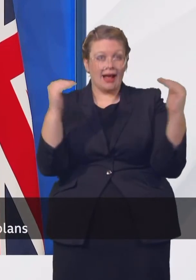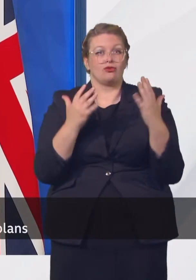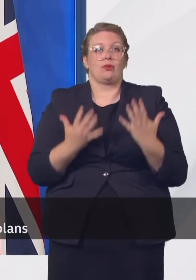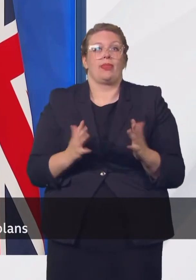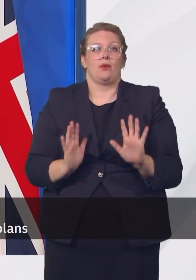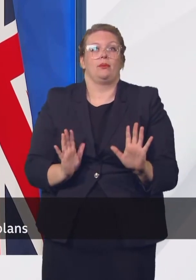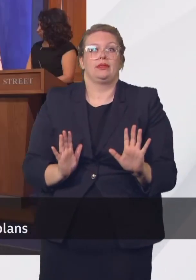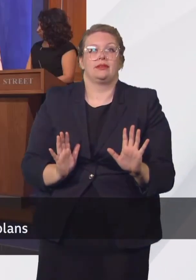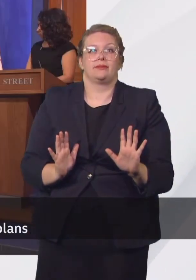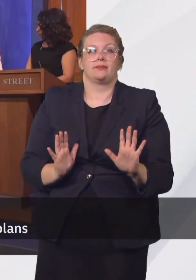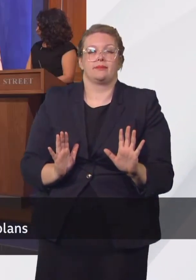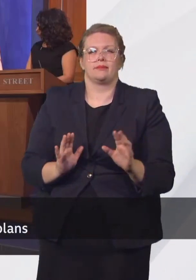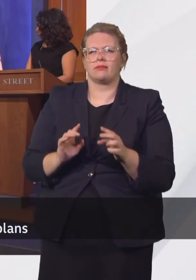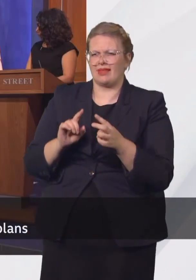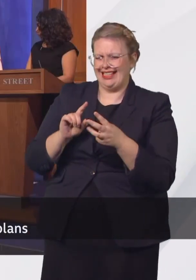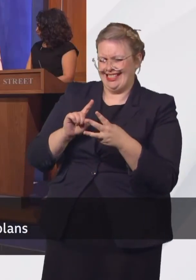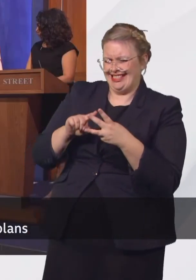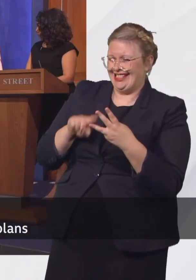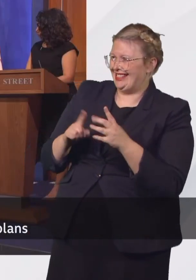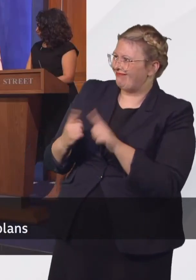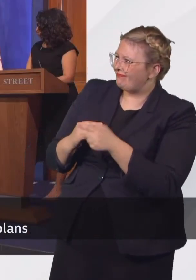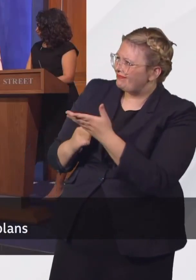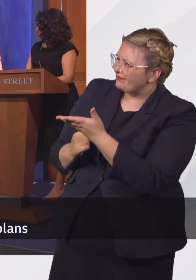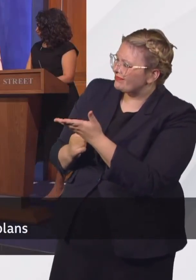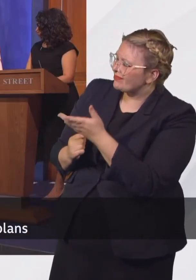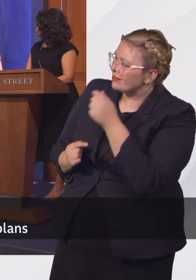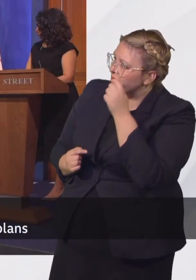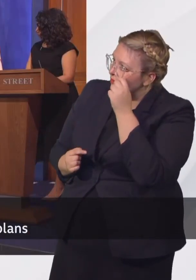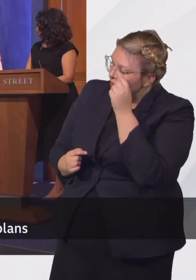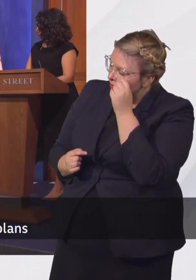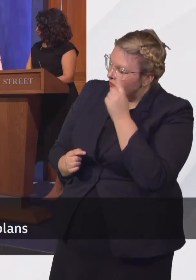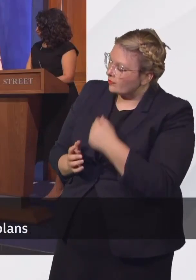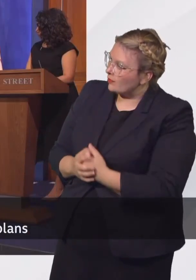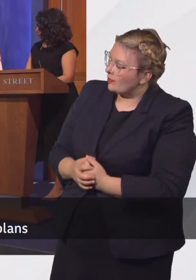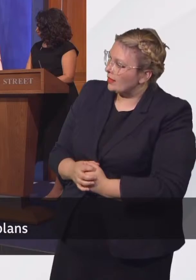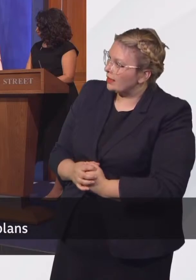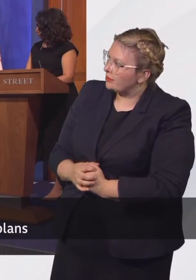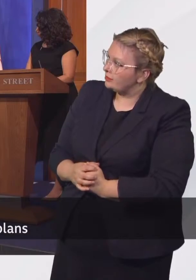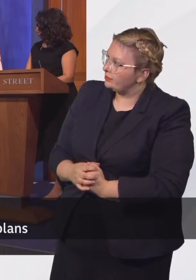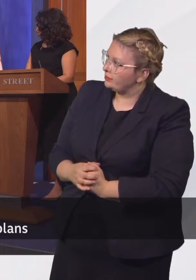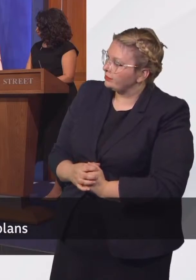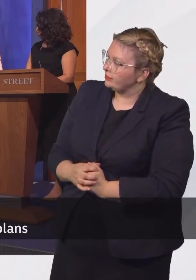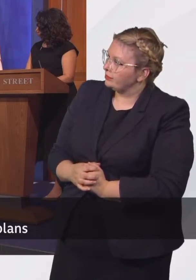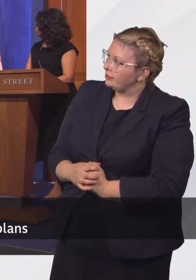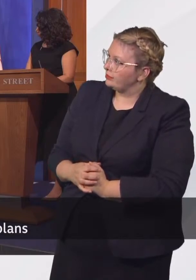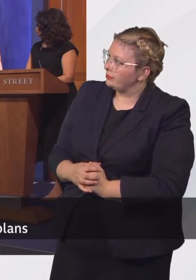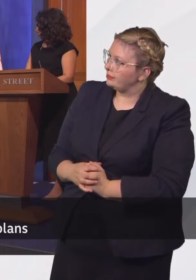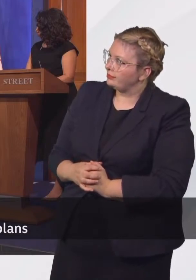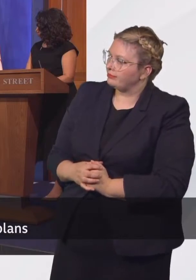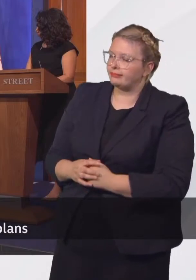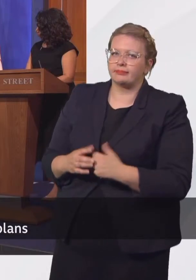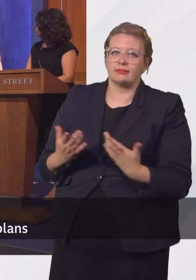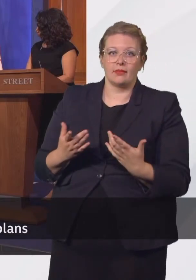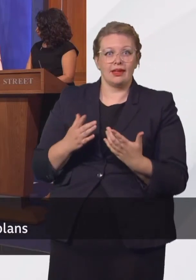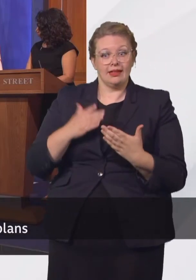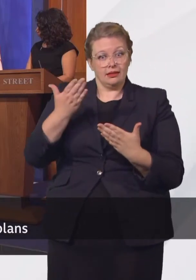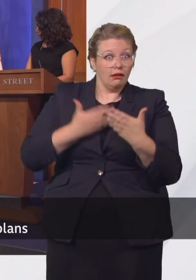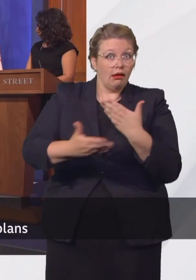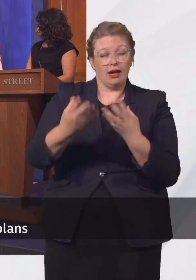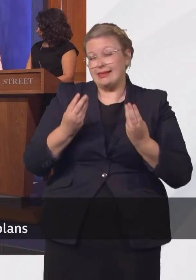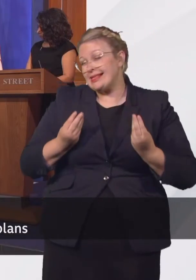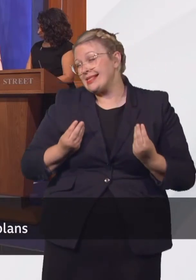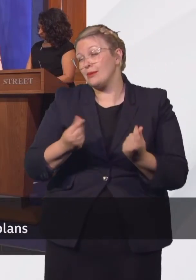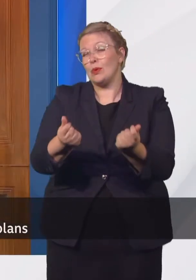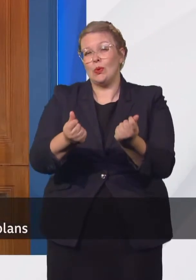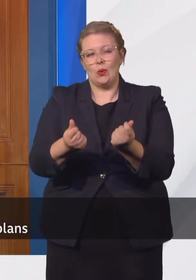point. On questions 2 and 3. Yeah, thanks, Ben. I think there are some twists and turns ahead still, but I think